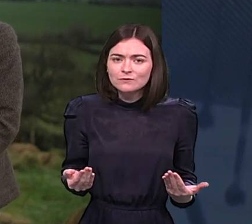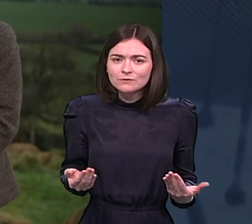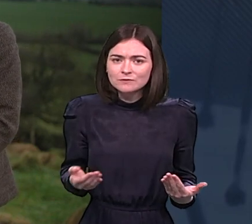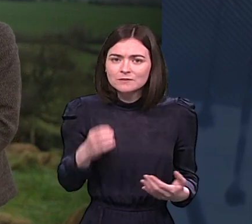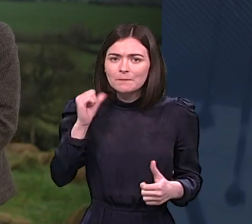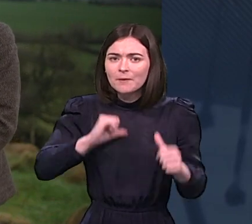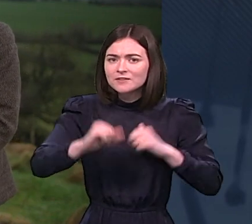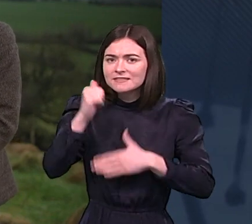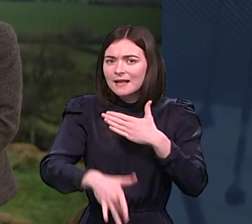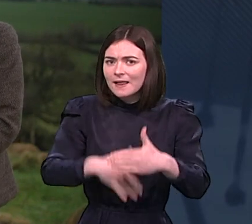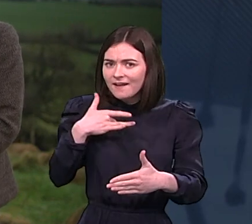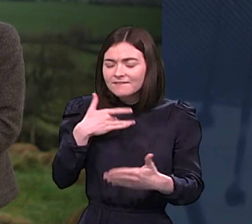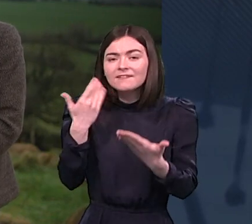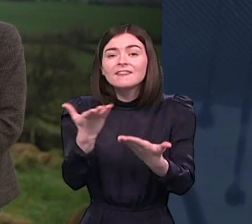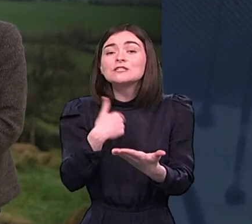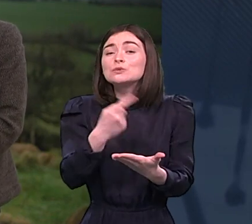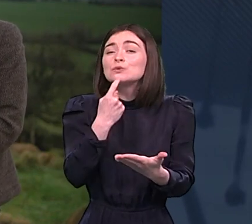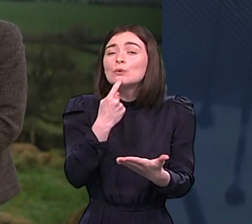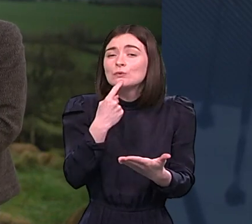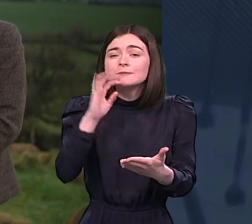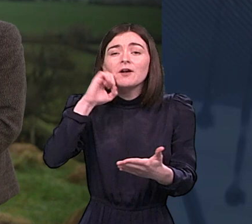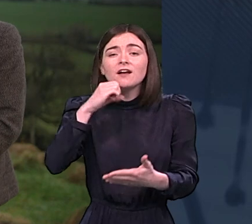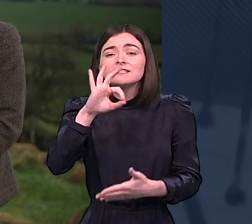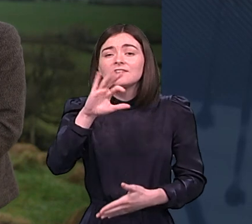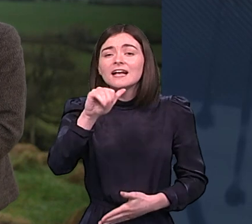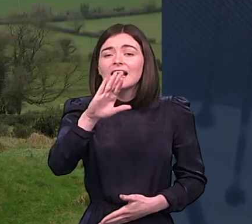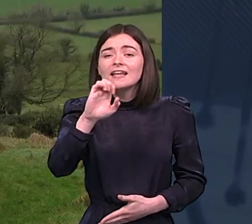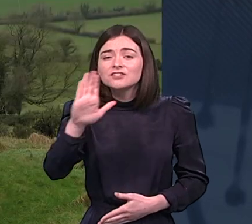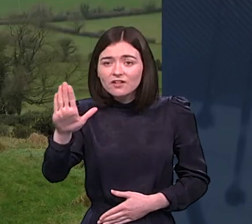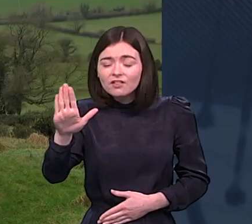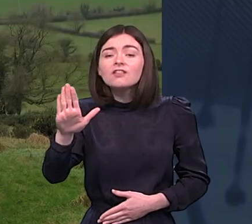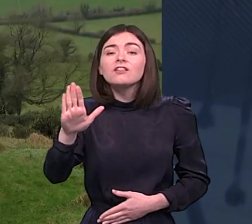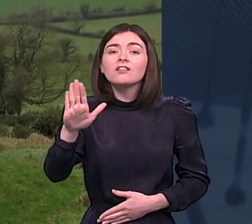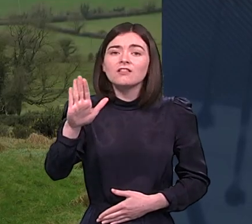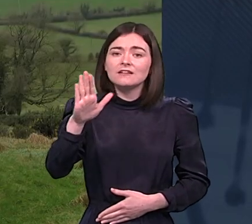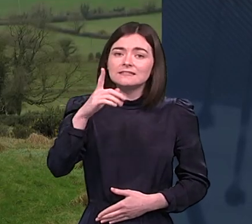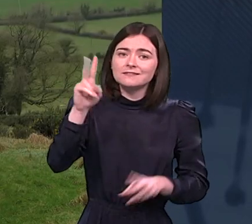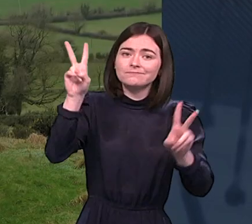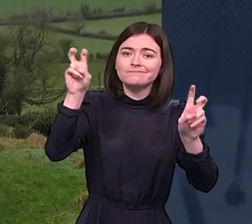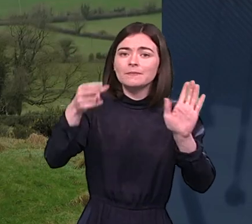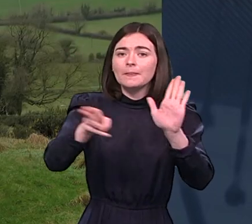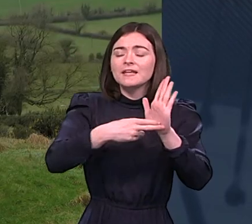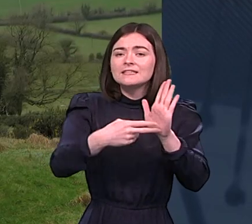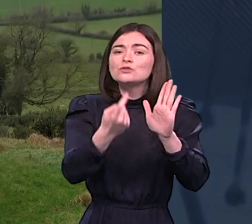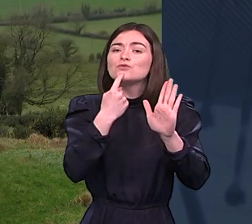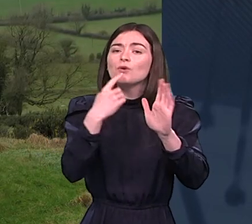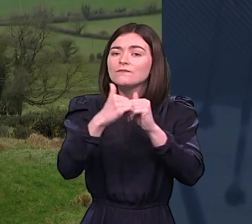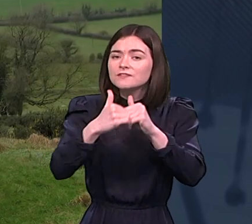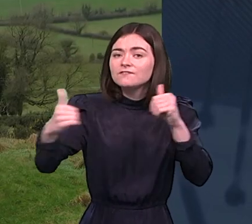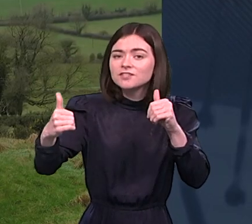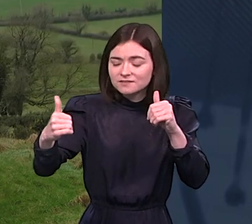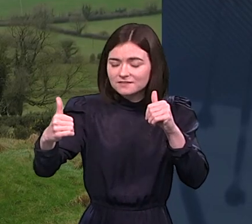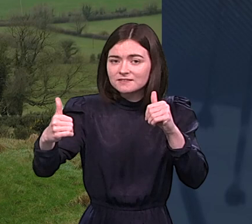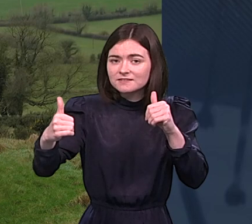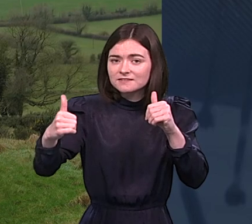The Cat Stone here behind me is a glacial erratic, oil Lemurian, the stone of divisions, umbilicus Hibernia, the